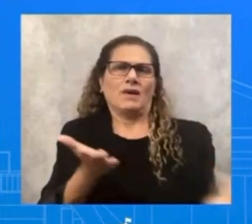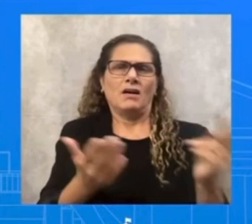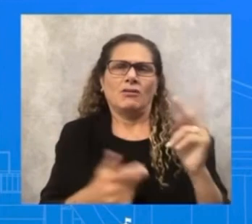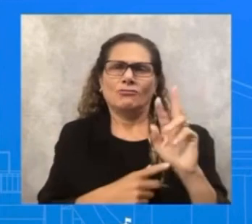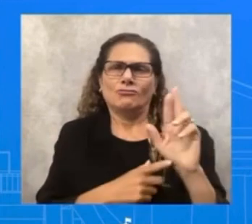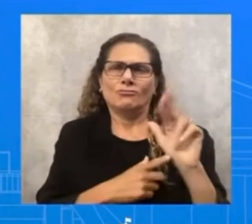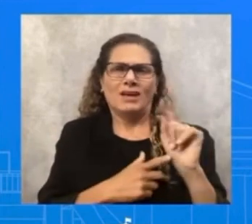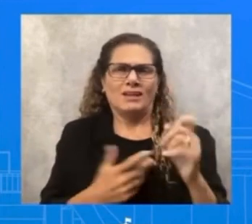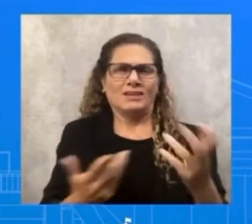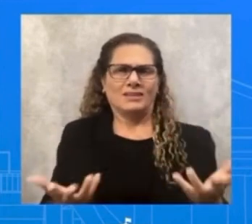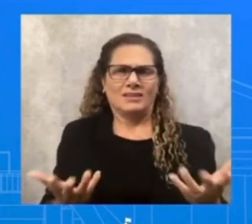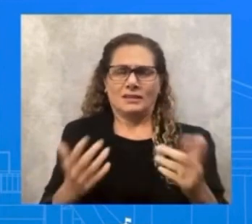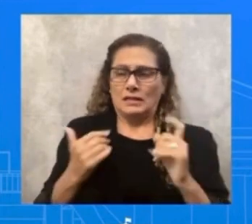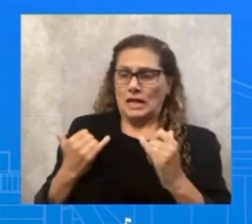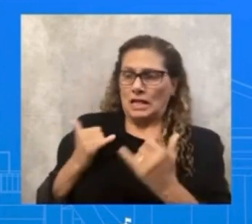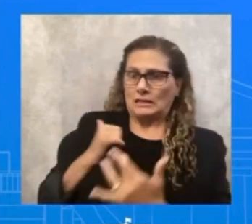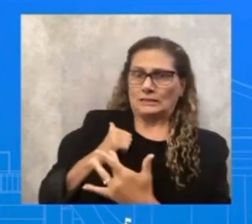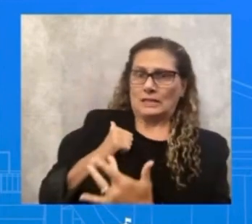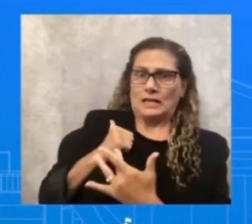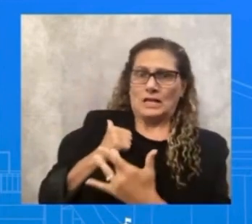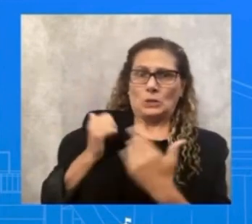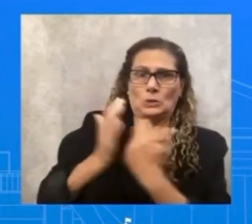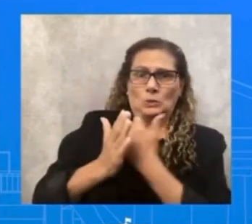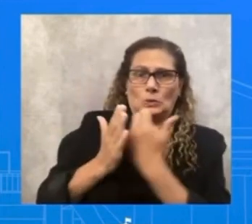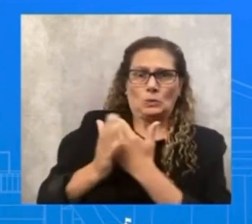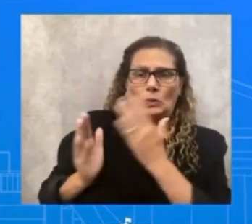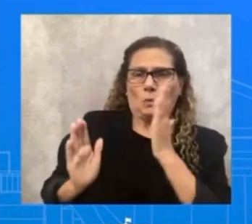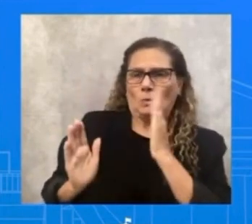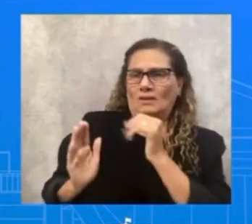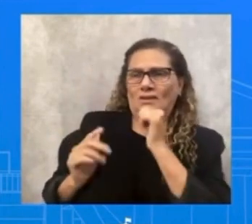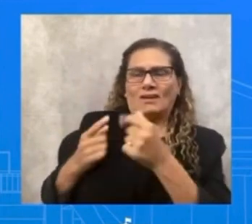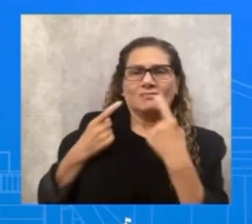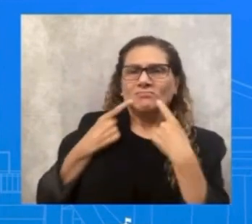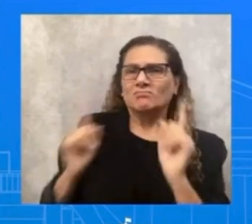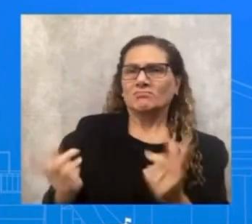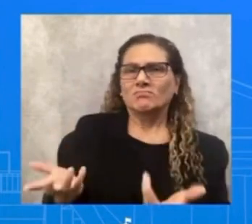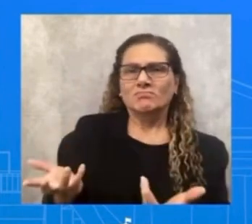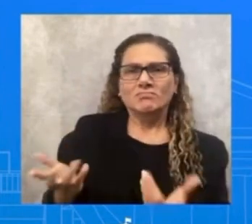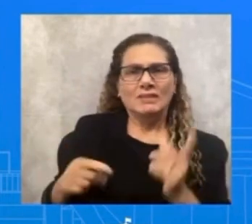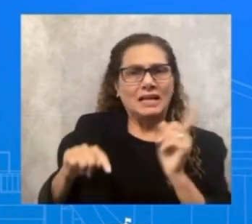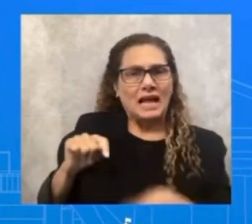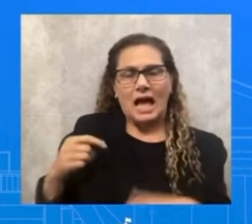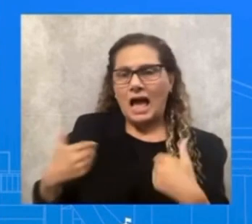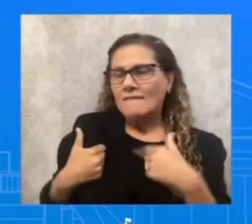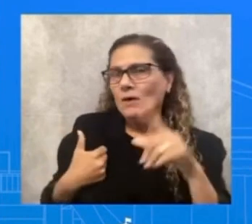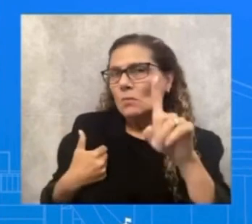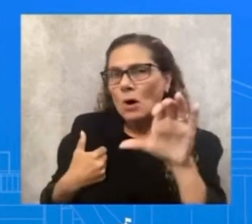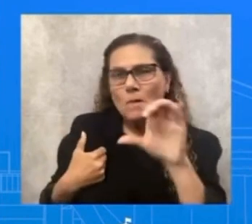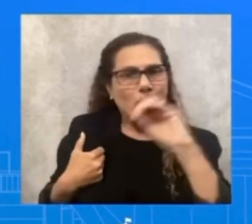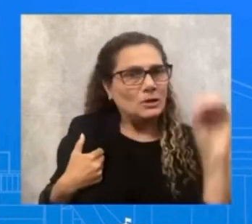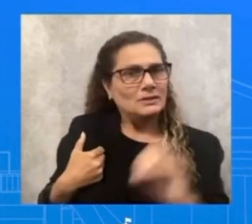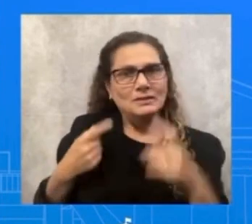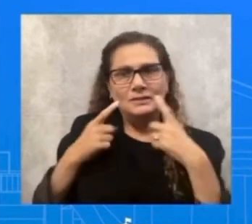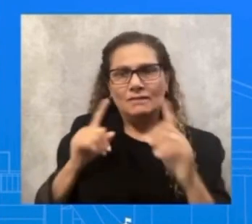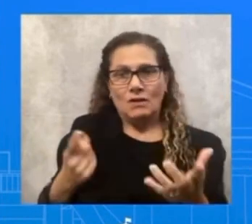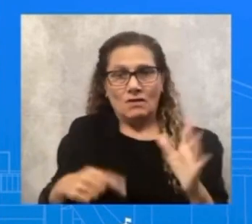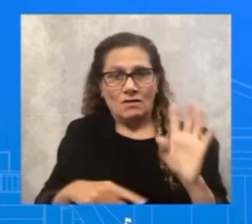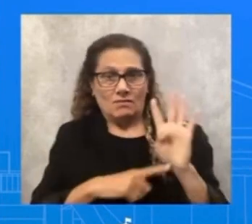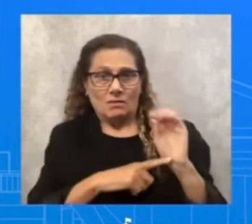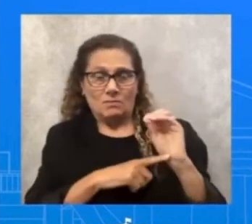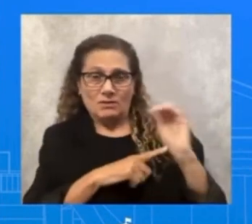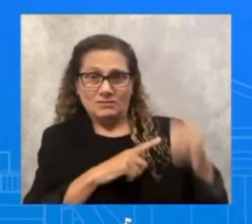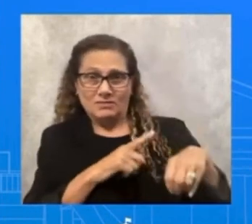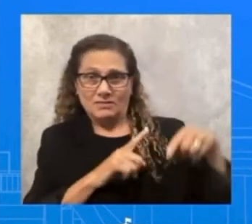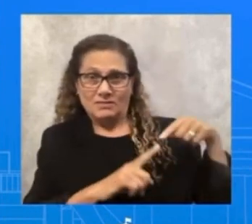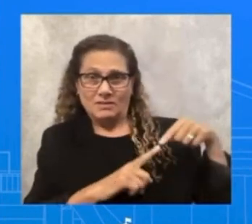that don't work. You can't have a 100% record. The 4% default rate against those loans is consistent with